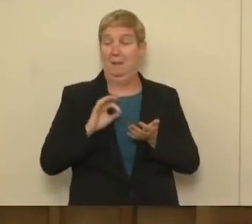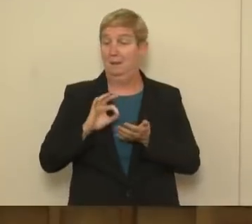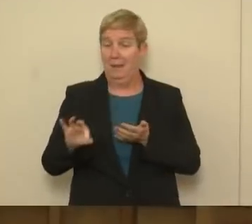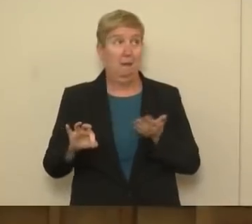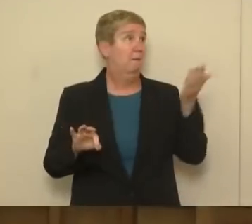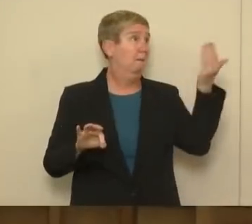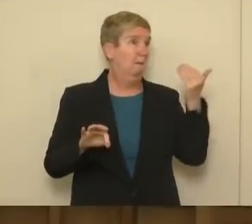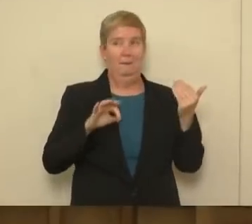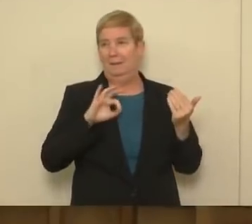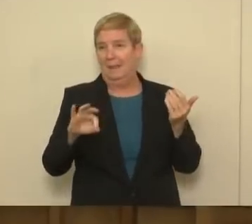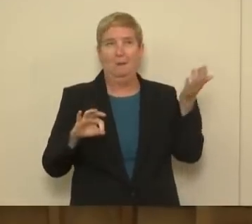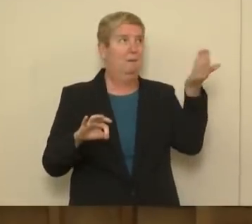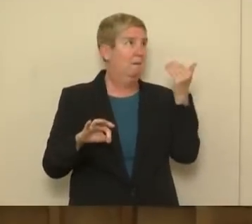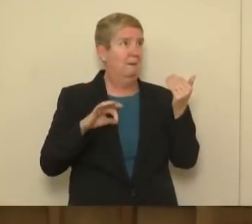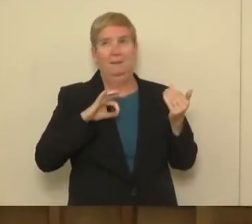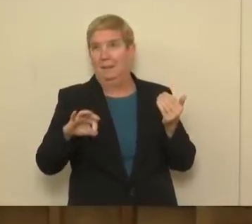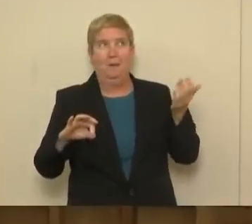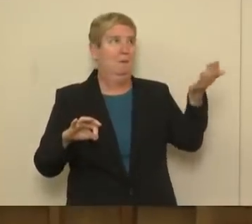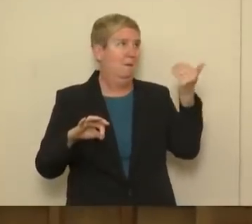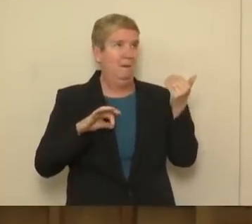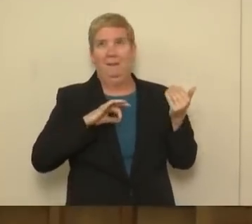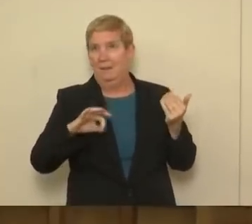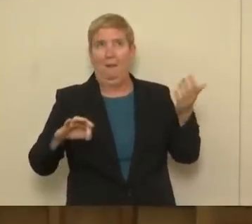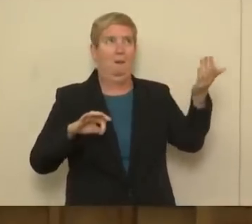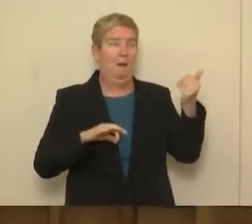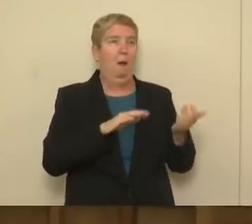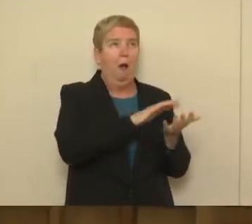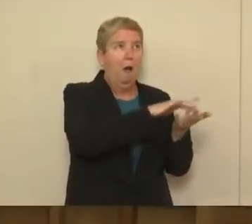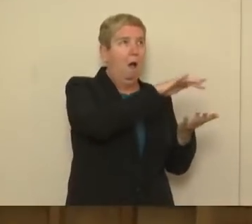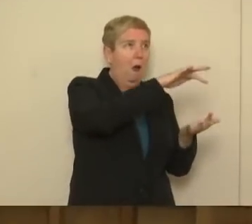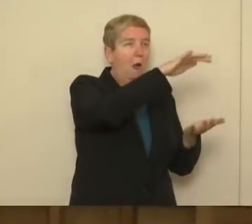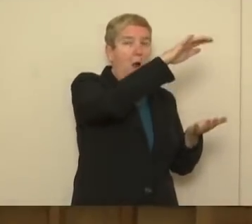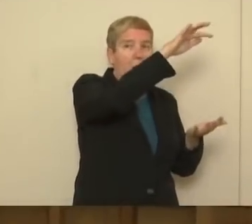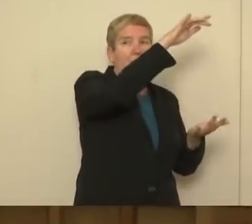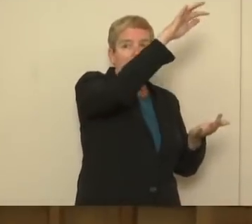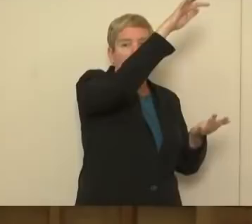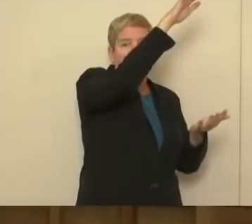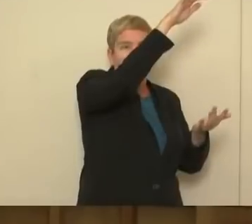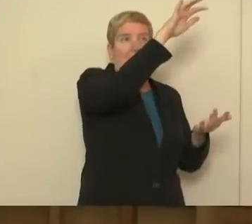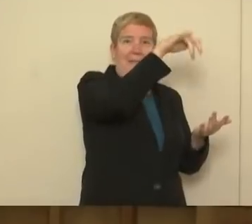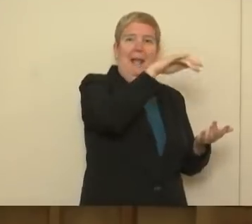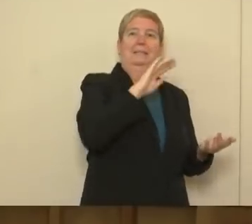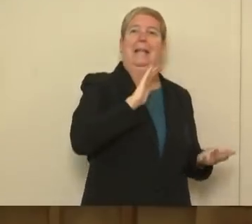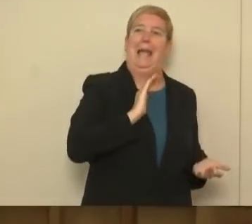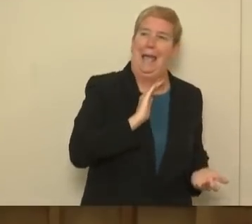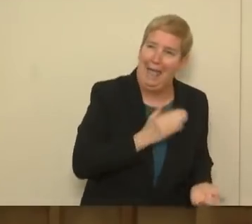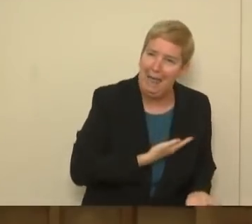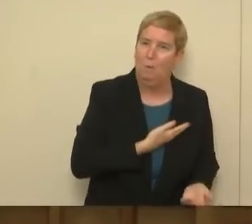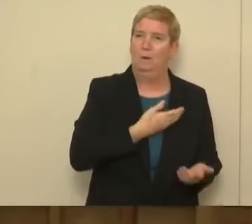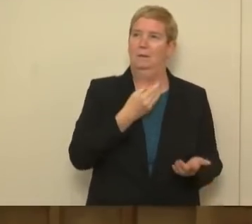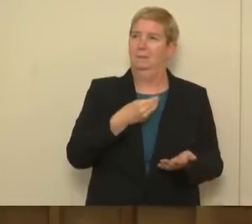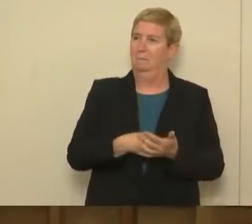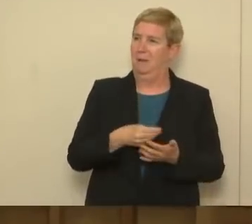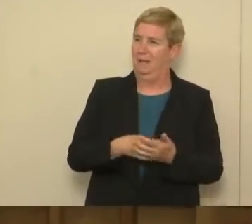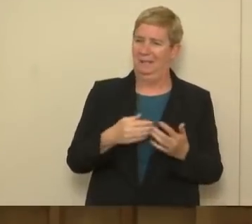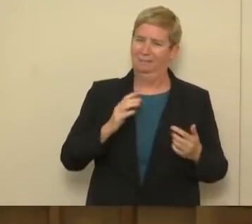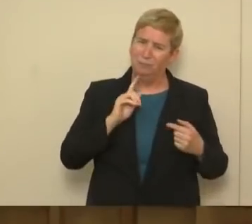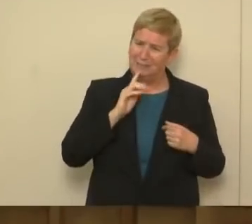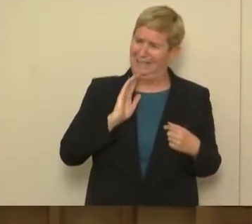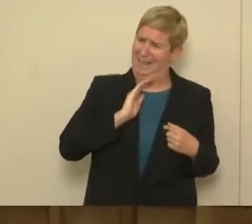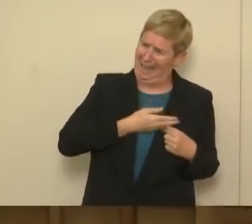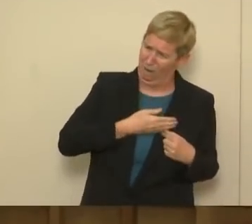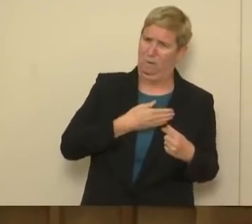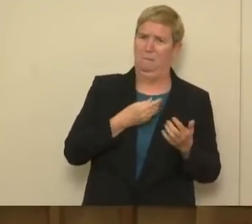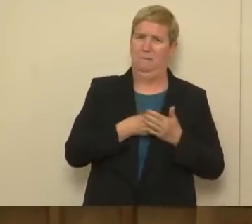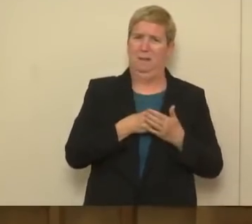roll up into our entire state count, which will allow us to receive our fair share of federal dollars. It's only our